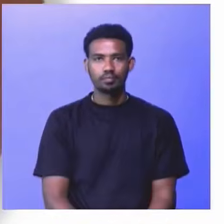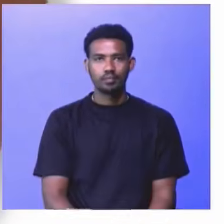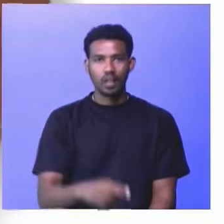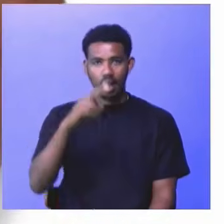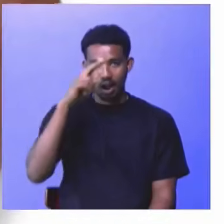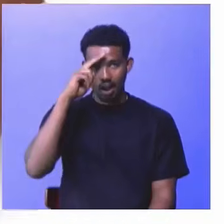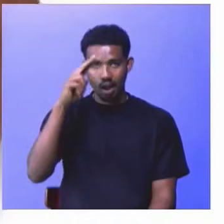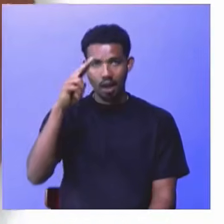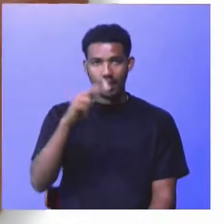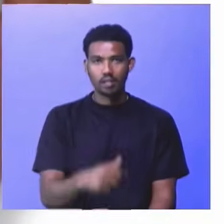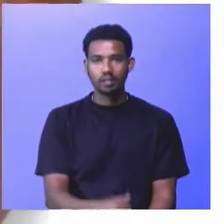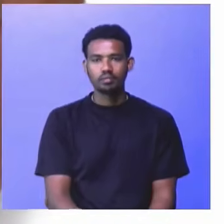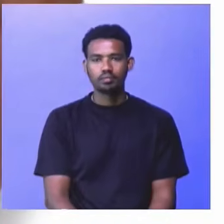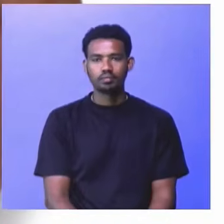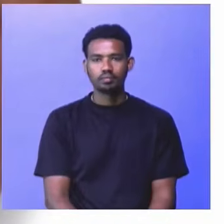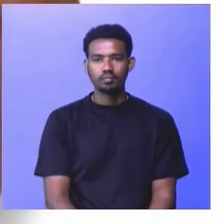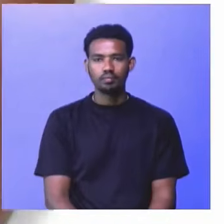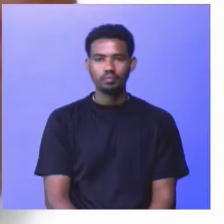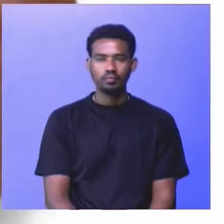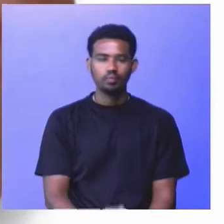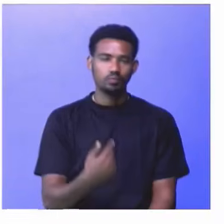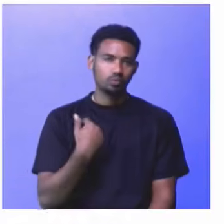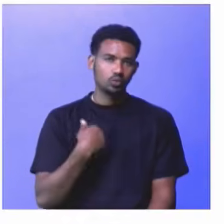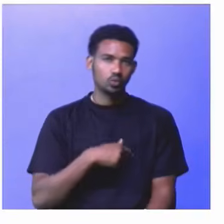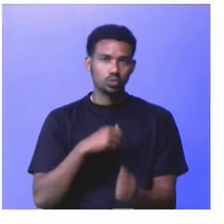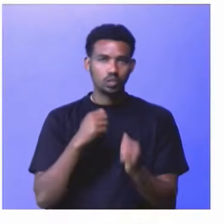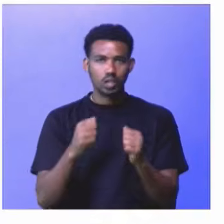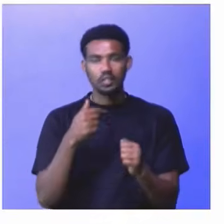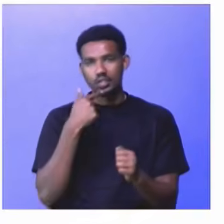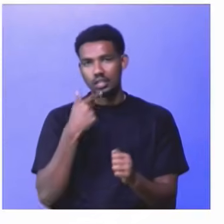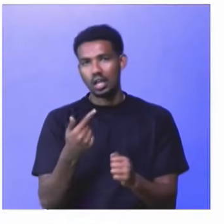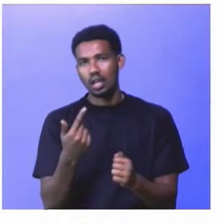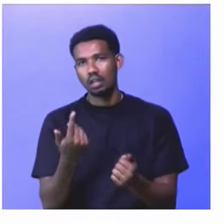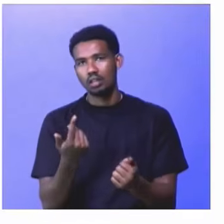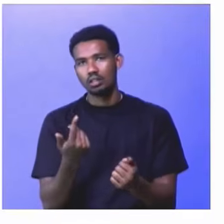And also you can say what's up.